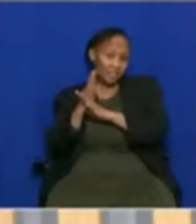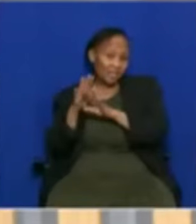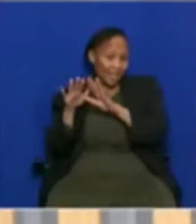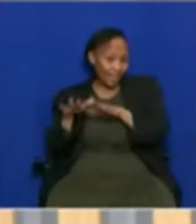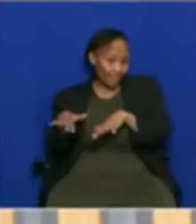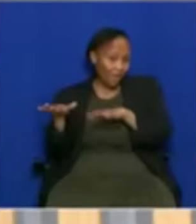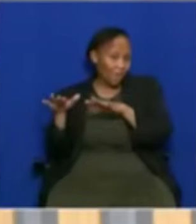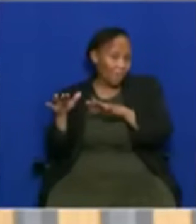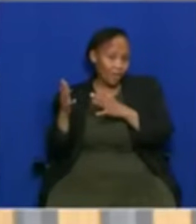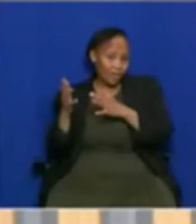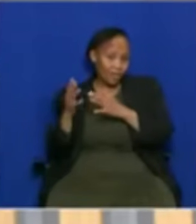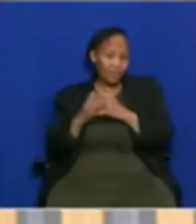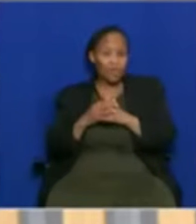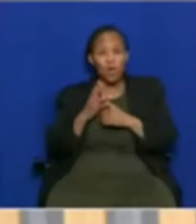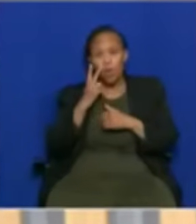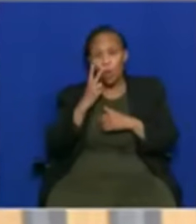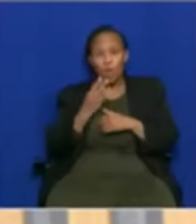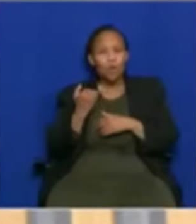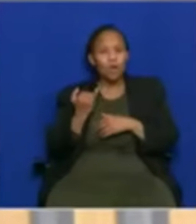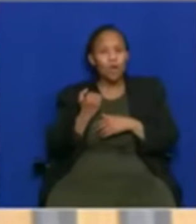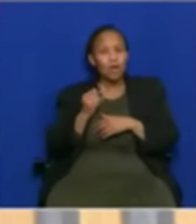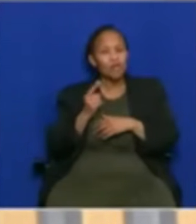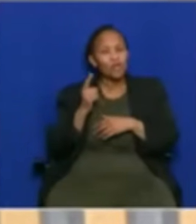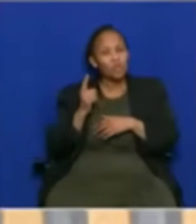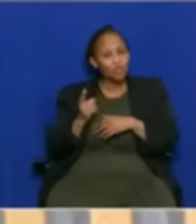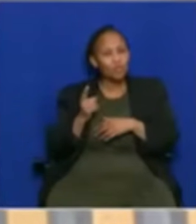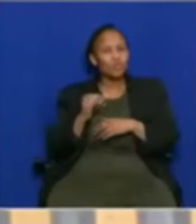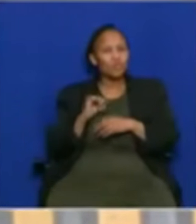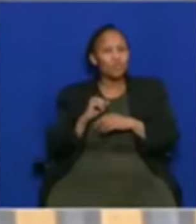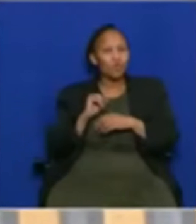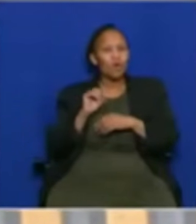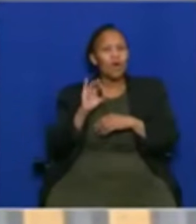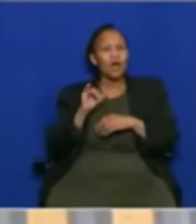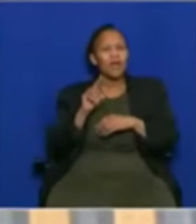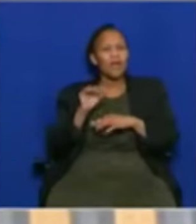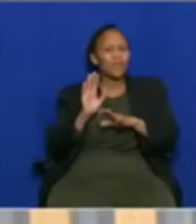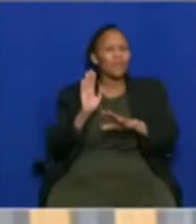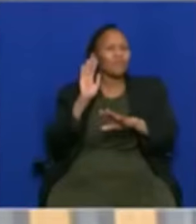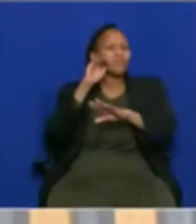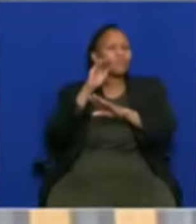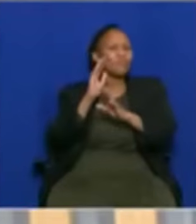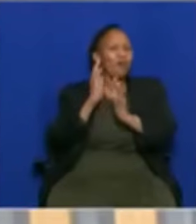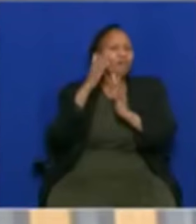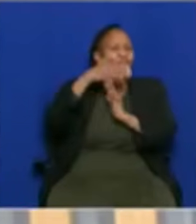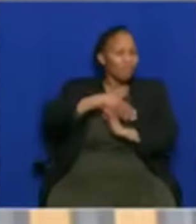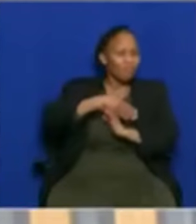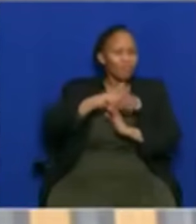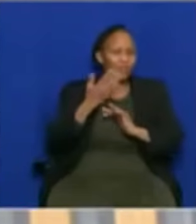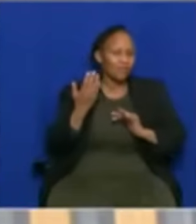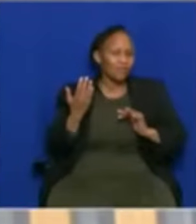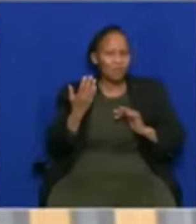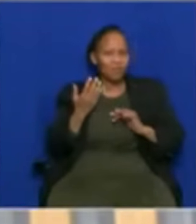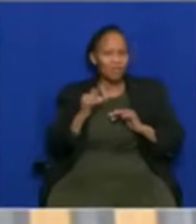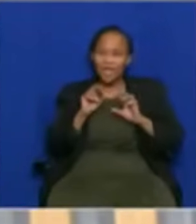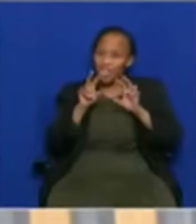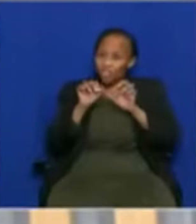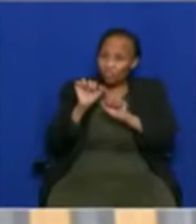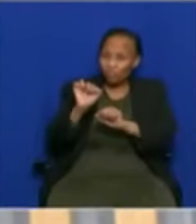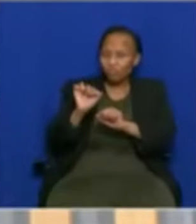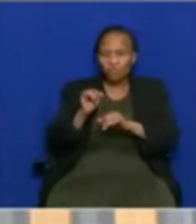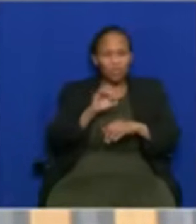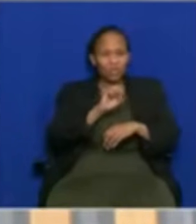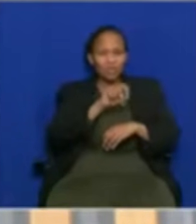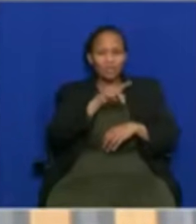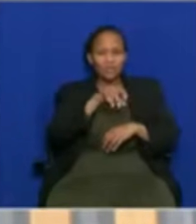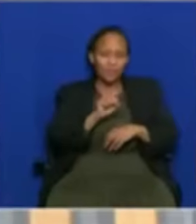seems to me that you are overreaching as IDEC. It's not your issue. SAPS is a separate institution from you. Where is the,